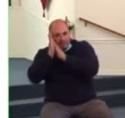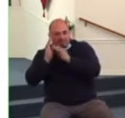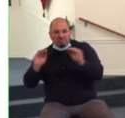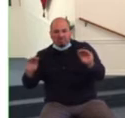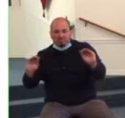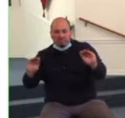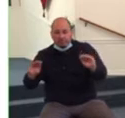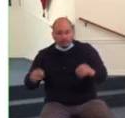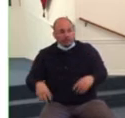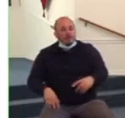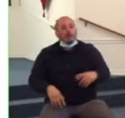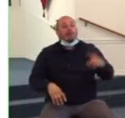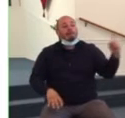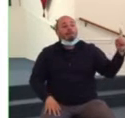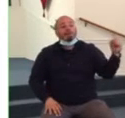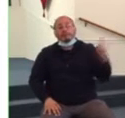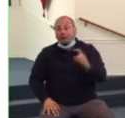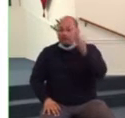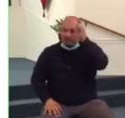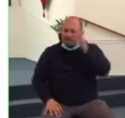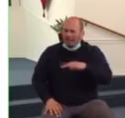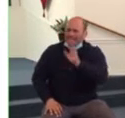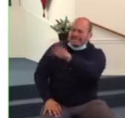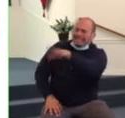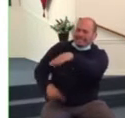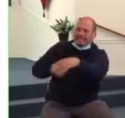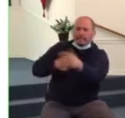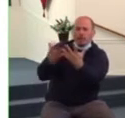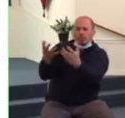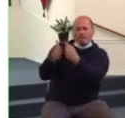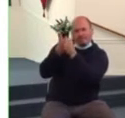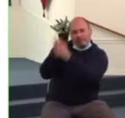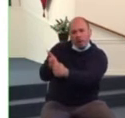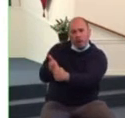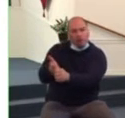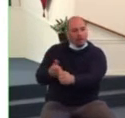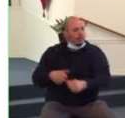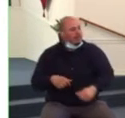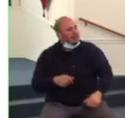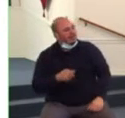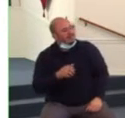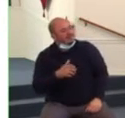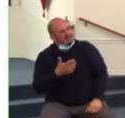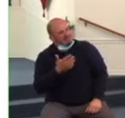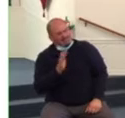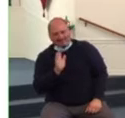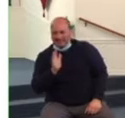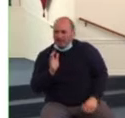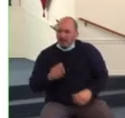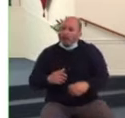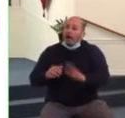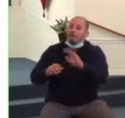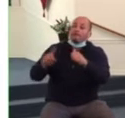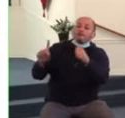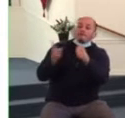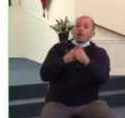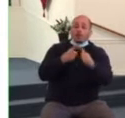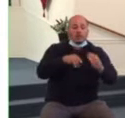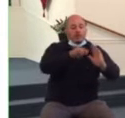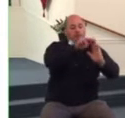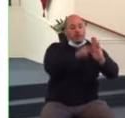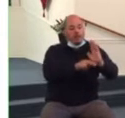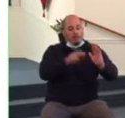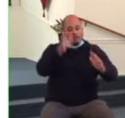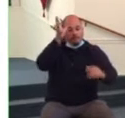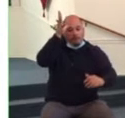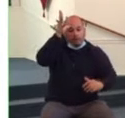But he replied, "Lord, first let me go and bury my father." Jesus said to him, Let the dead bury their own dead, but you go